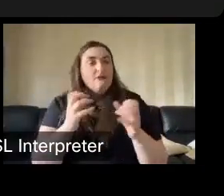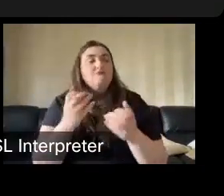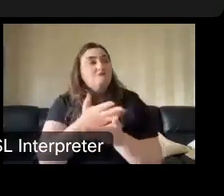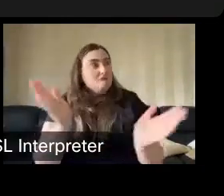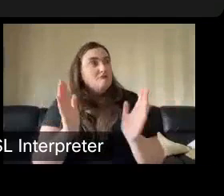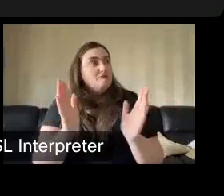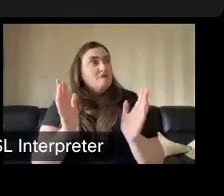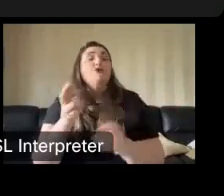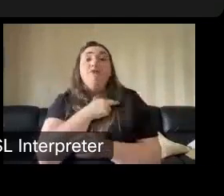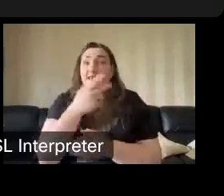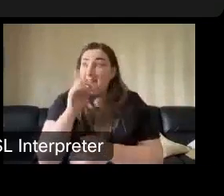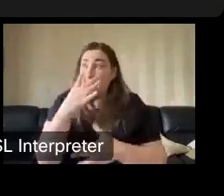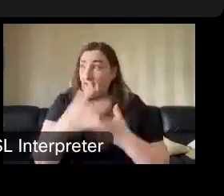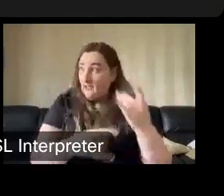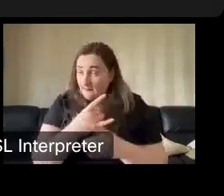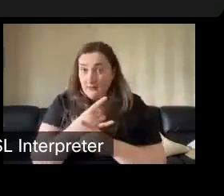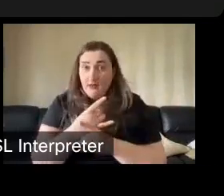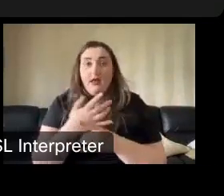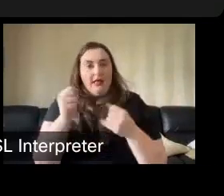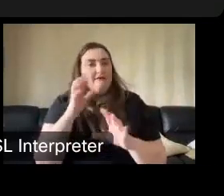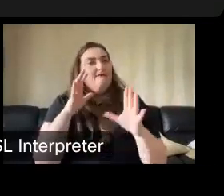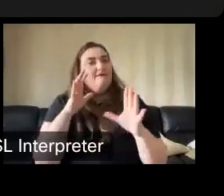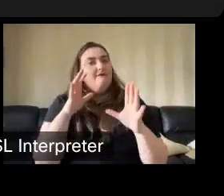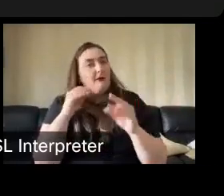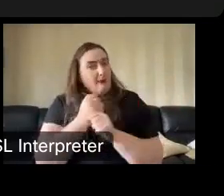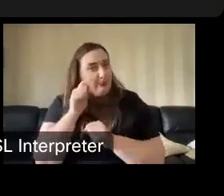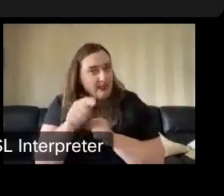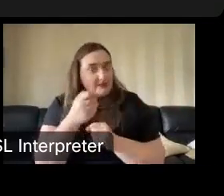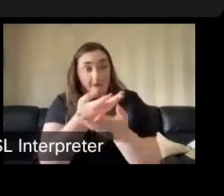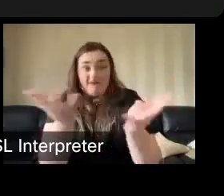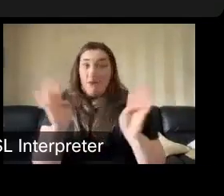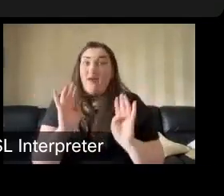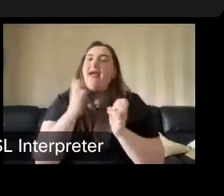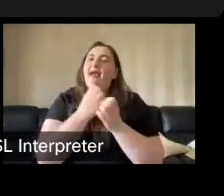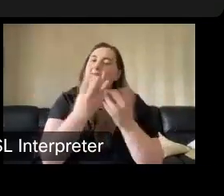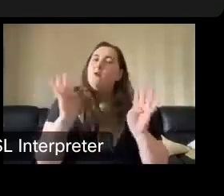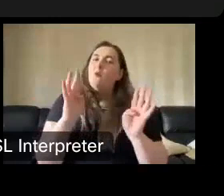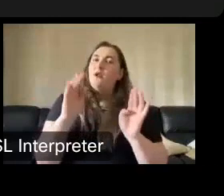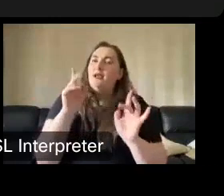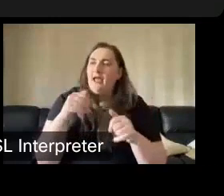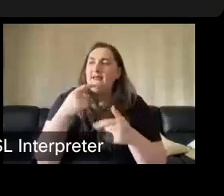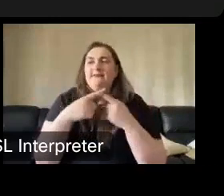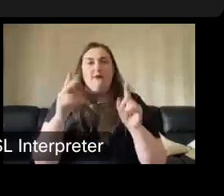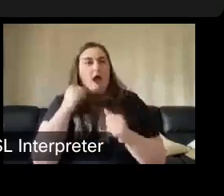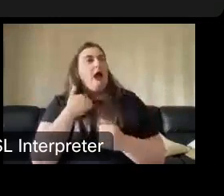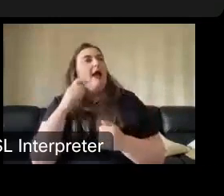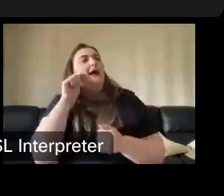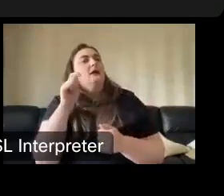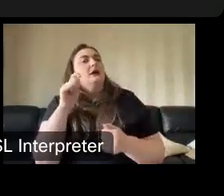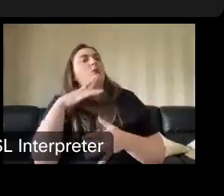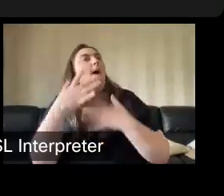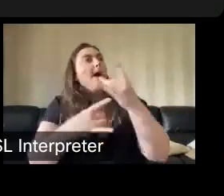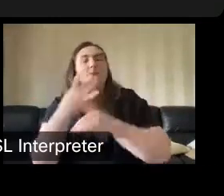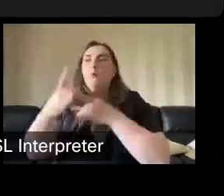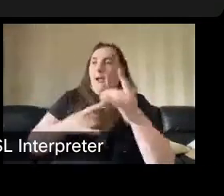actually happened? You have a conversation about that from everyone, and everybody can have different perspectives, on both of